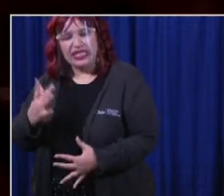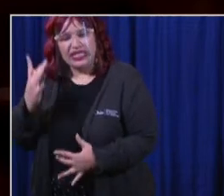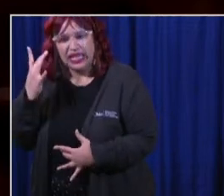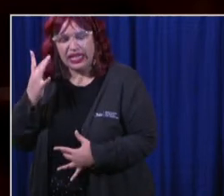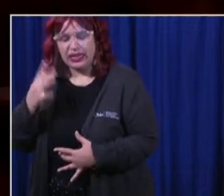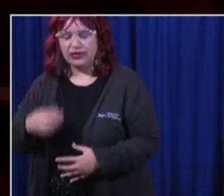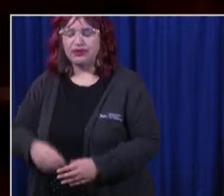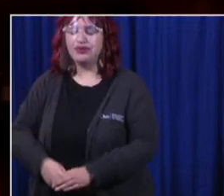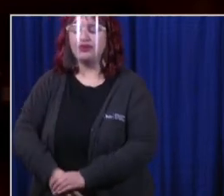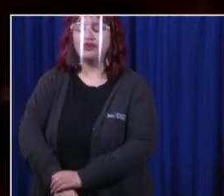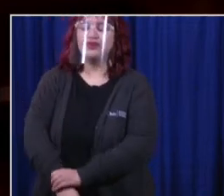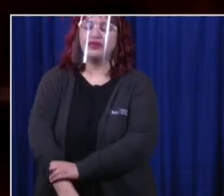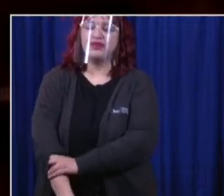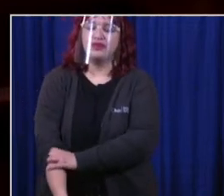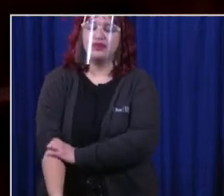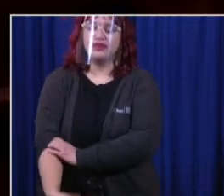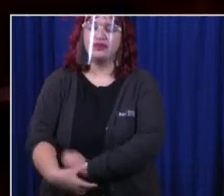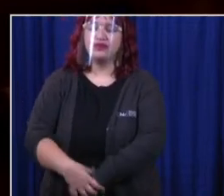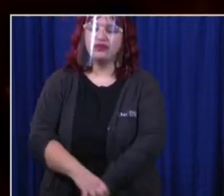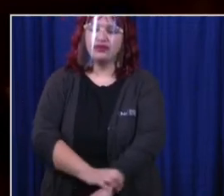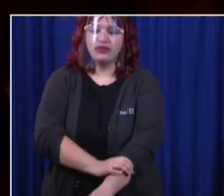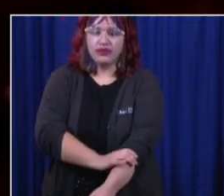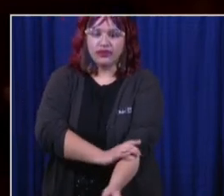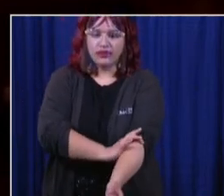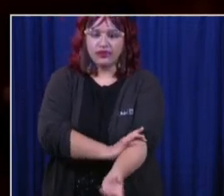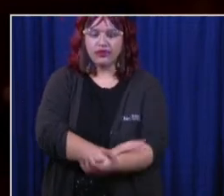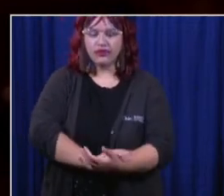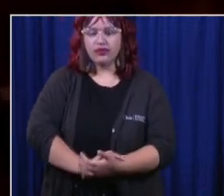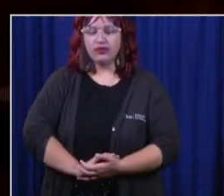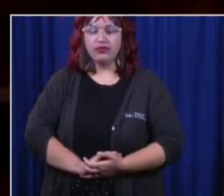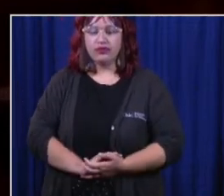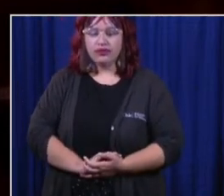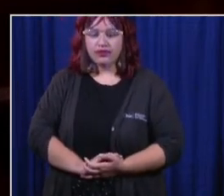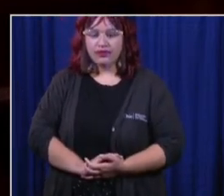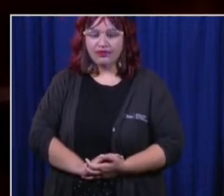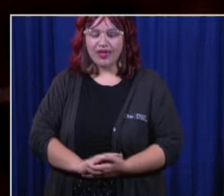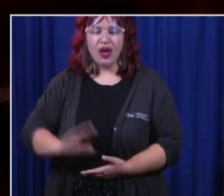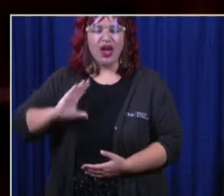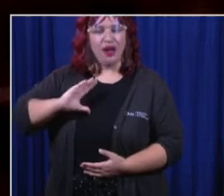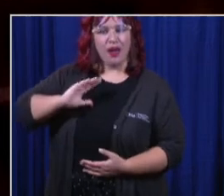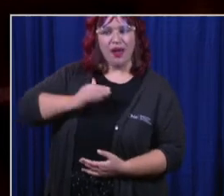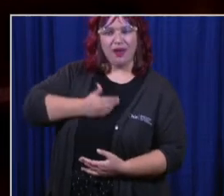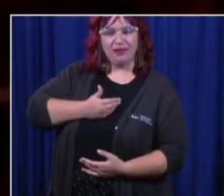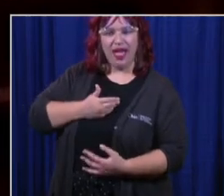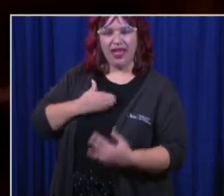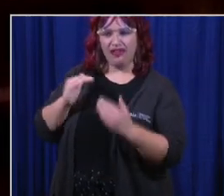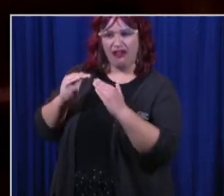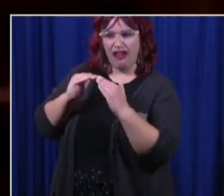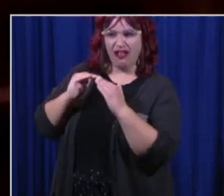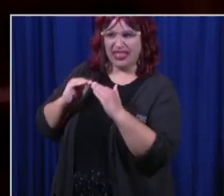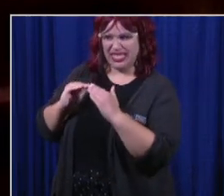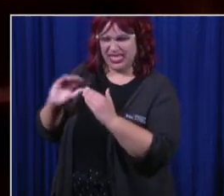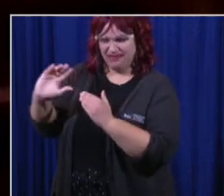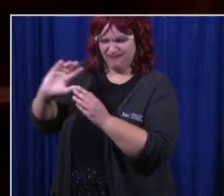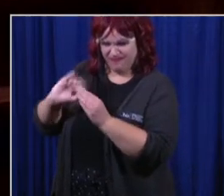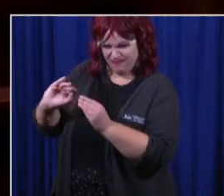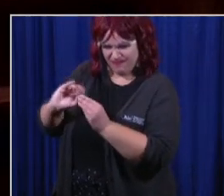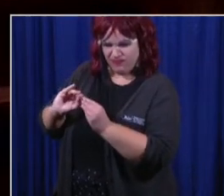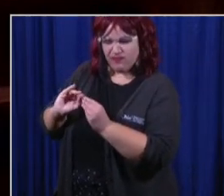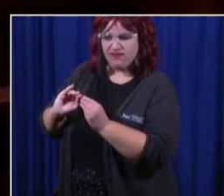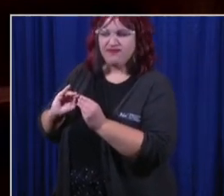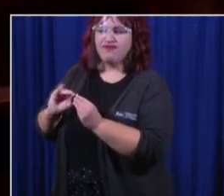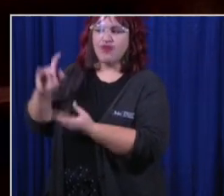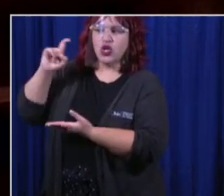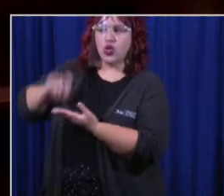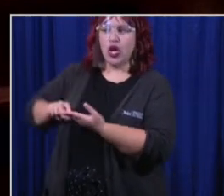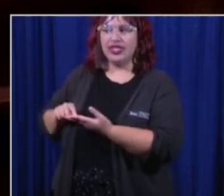I've noticed in the anxiety that I hear in my colleagues' voices is it seemed maybe a week or two ago,